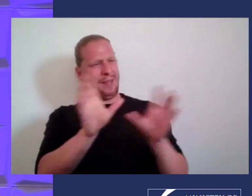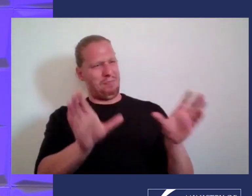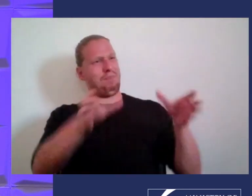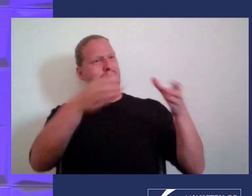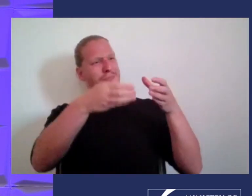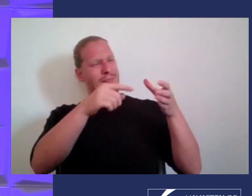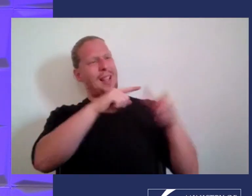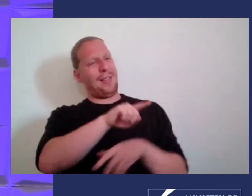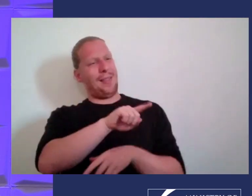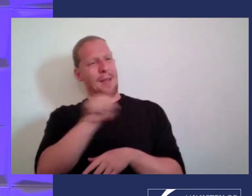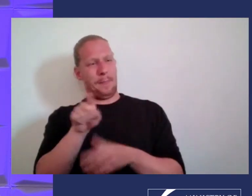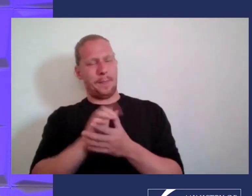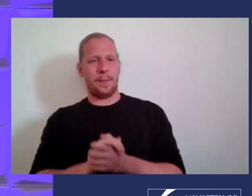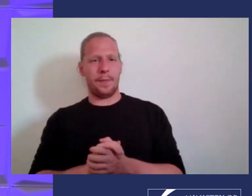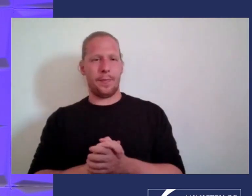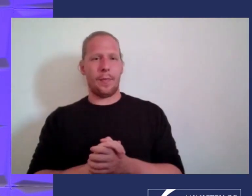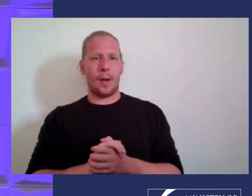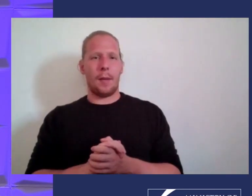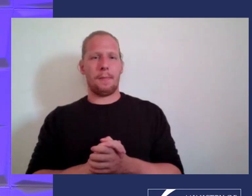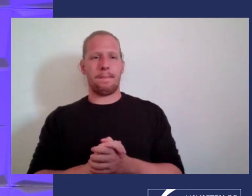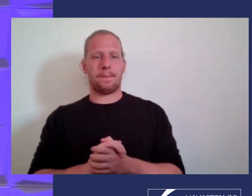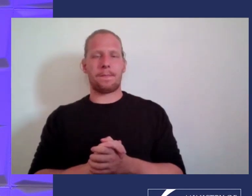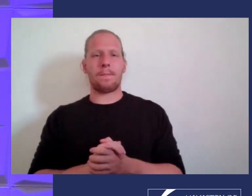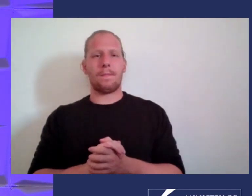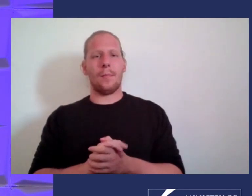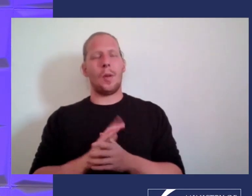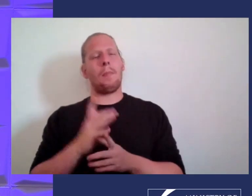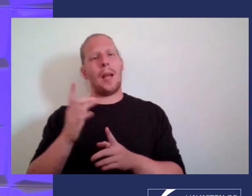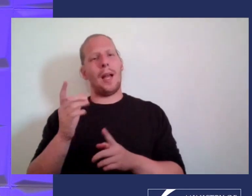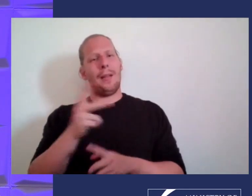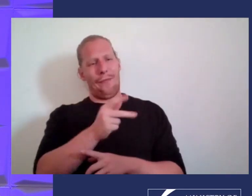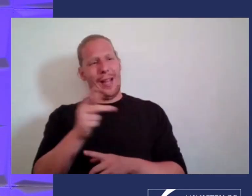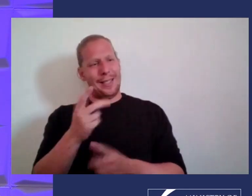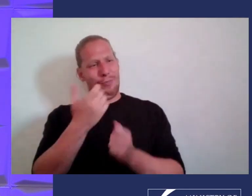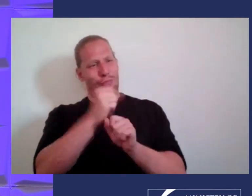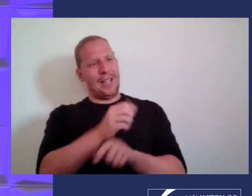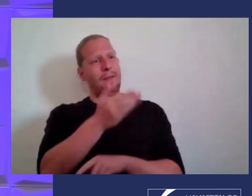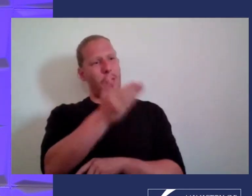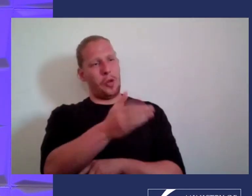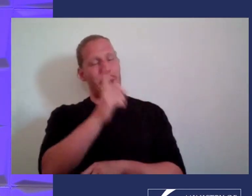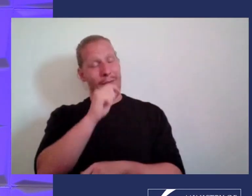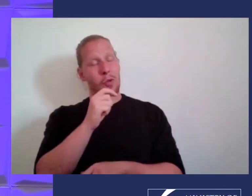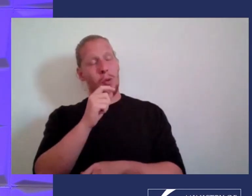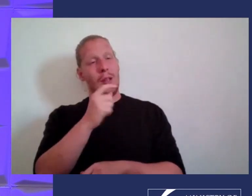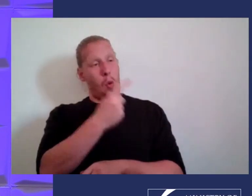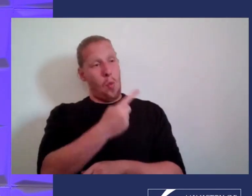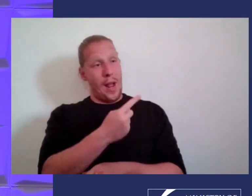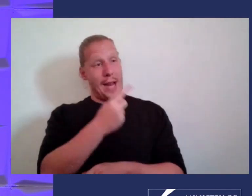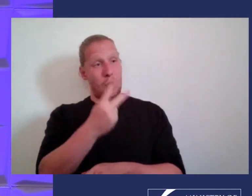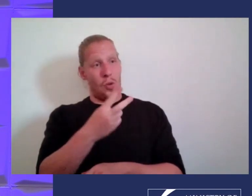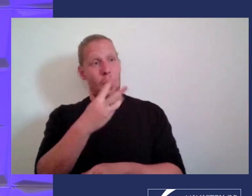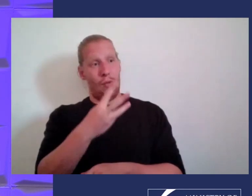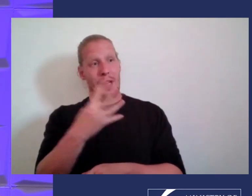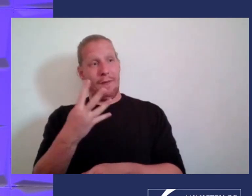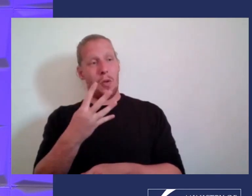sicker. But we do this to protect you. And, if you can count to 4, if you can count your age, you can do this because that's how quick